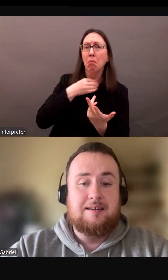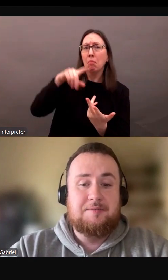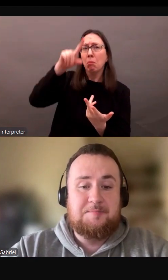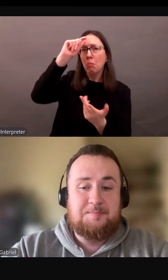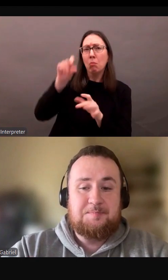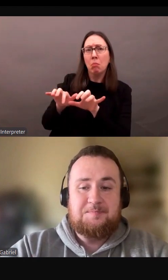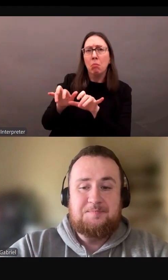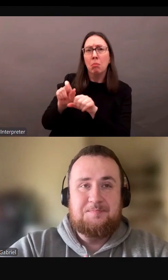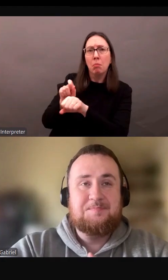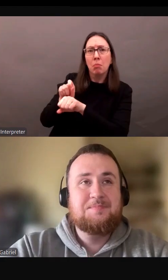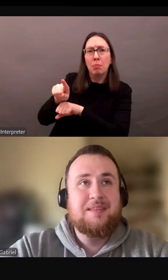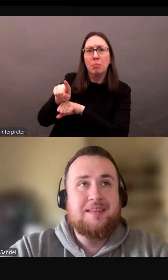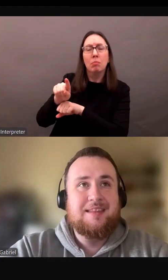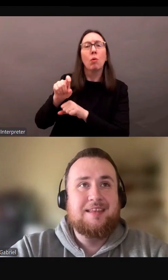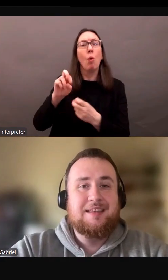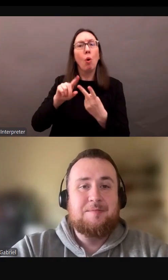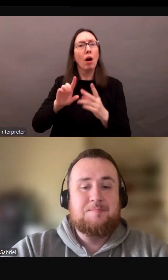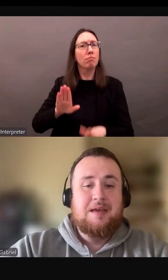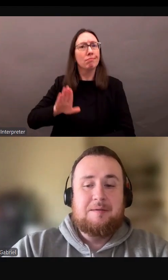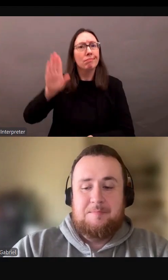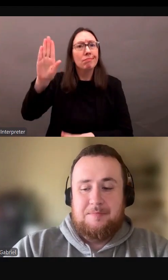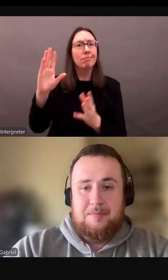along.